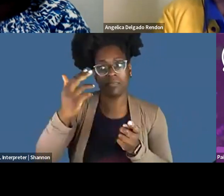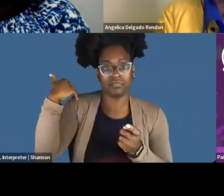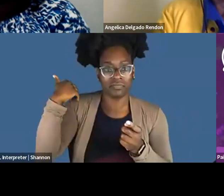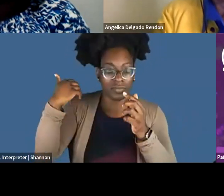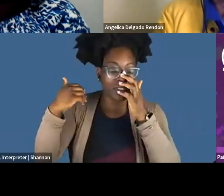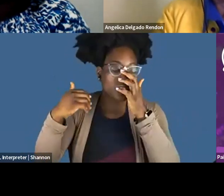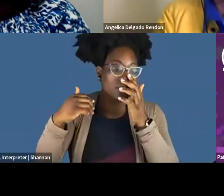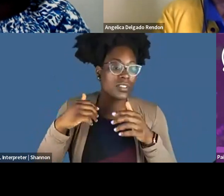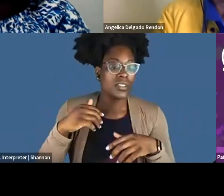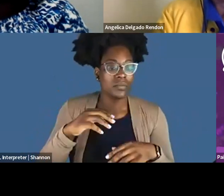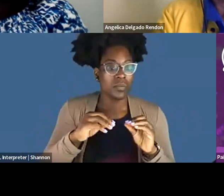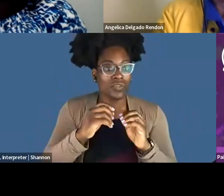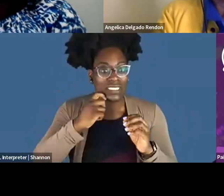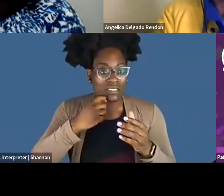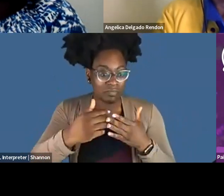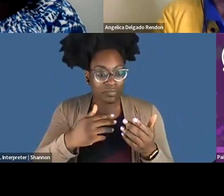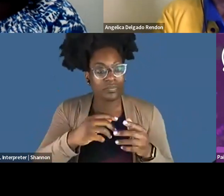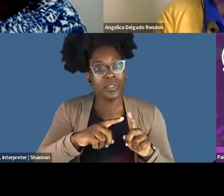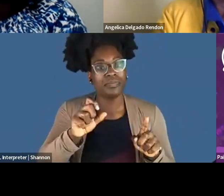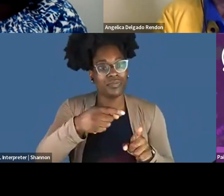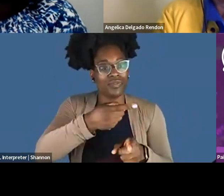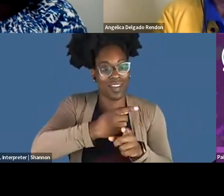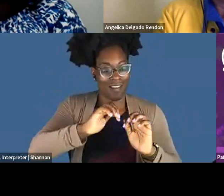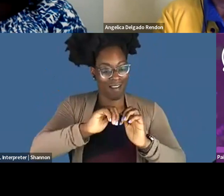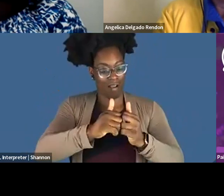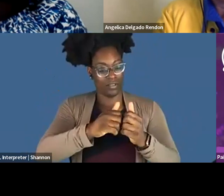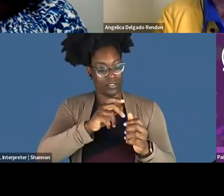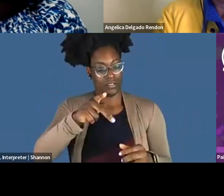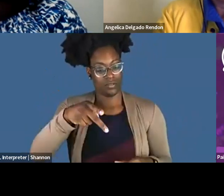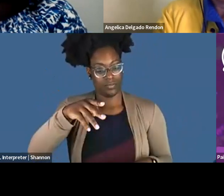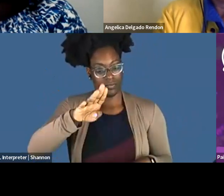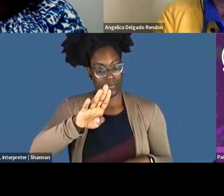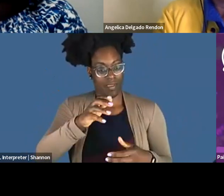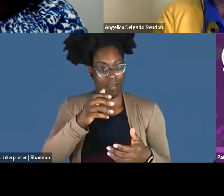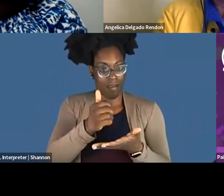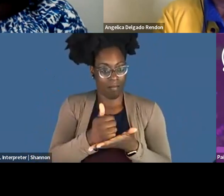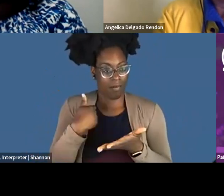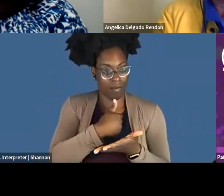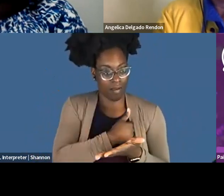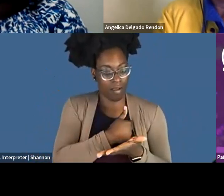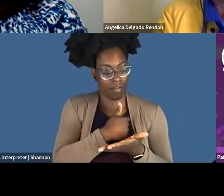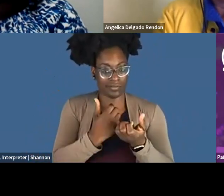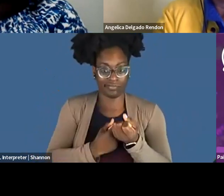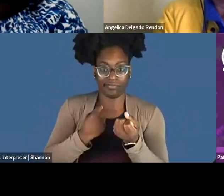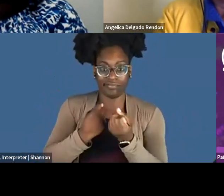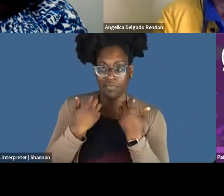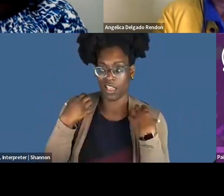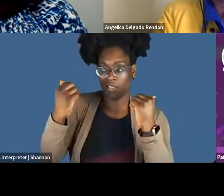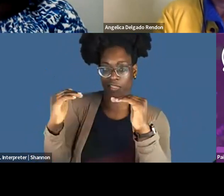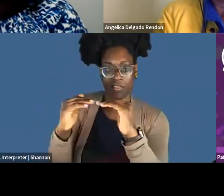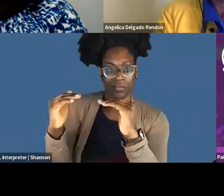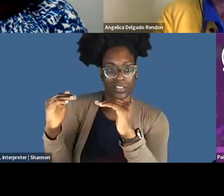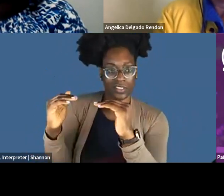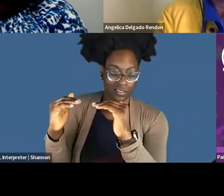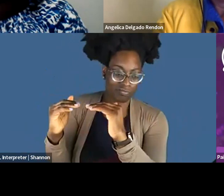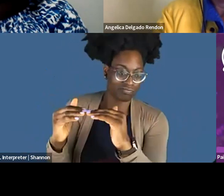does participatory budgeting support health equity in general? The root of health equity is really